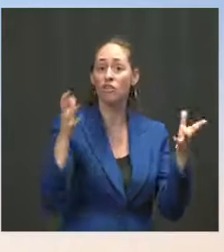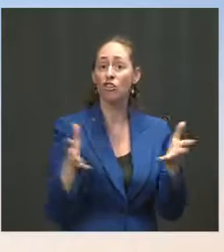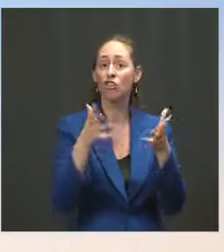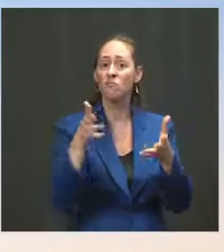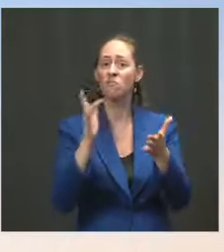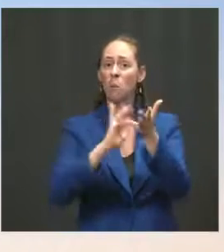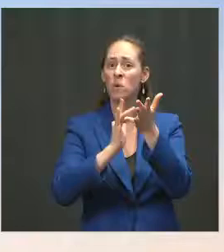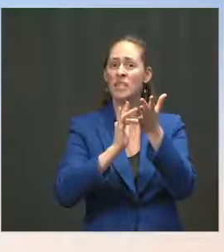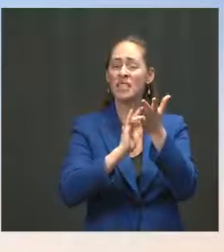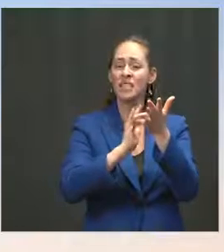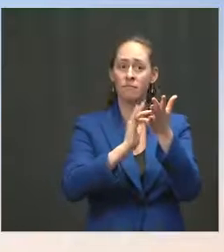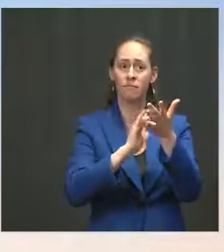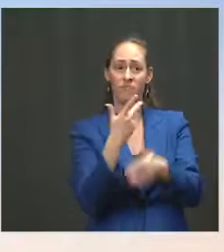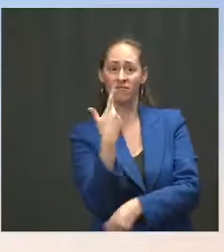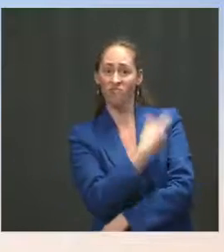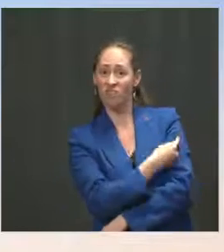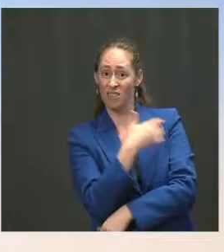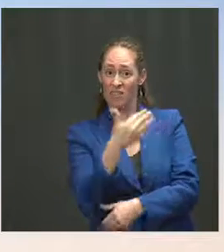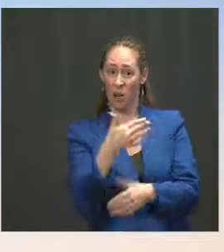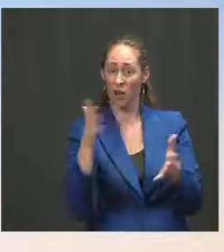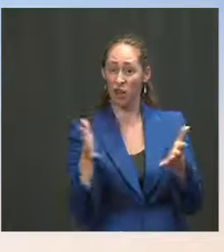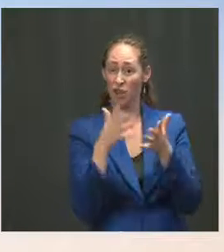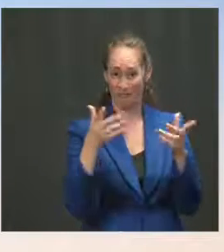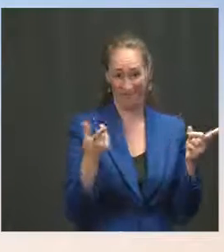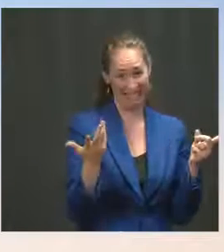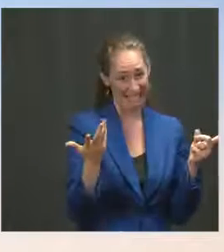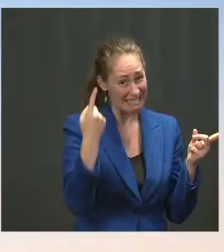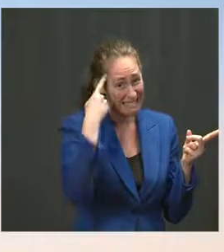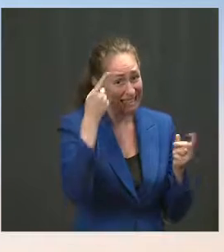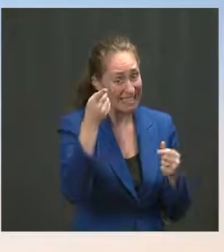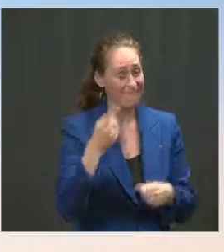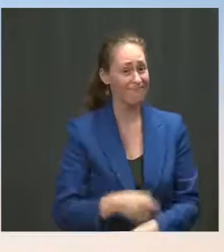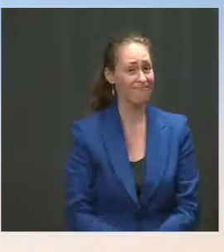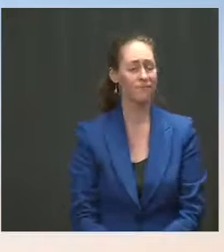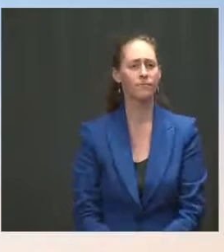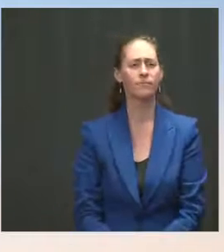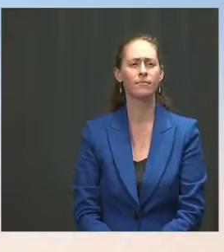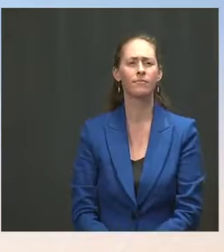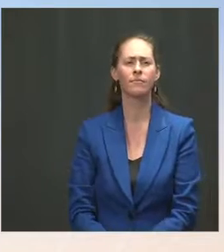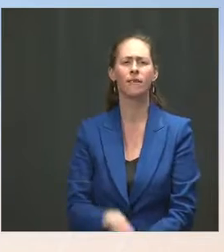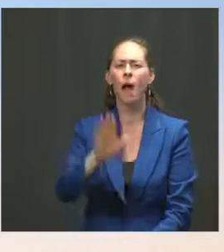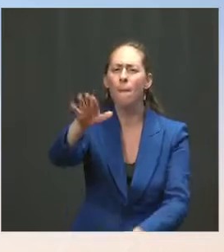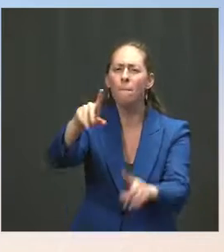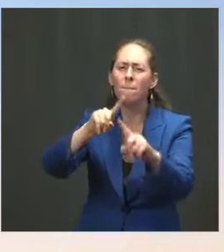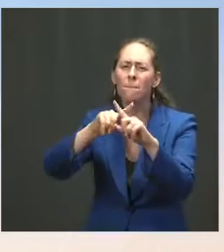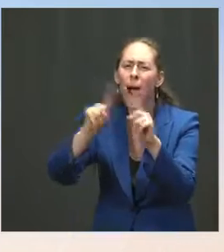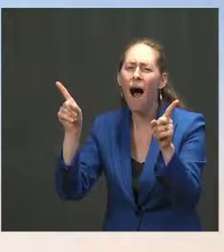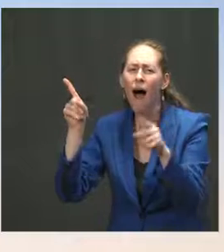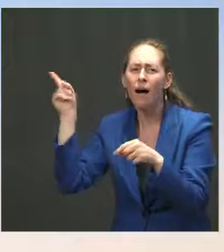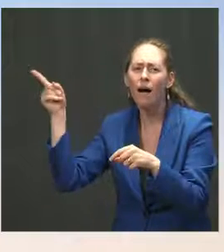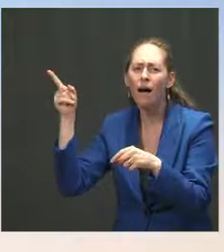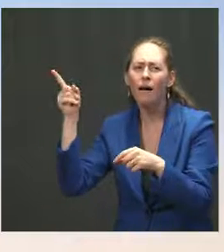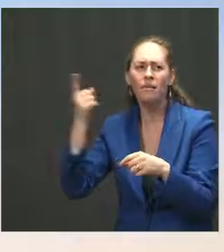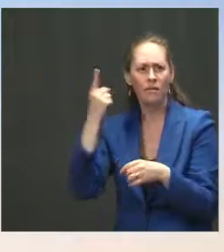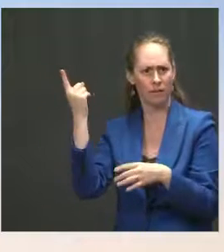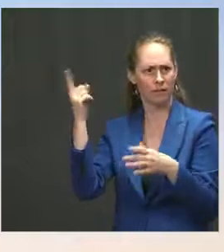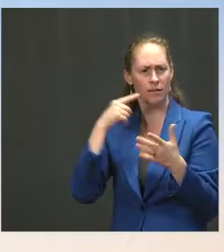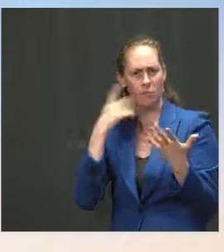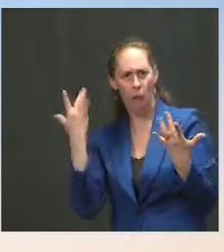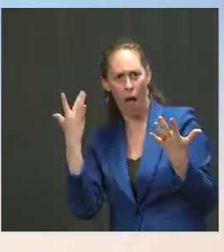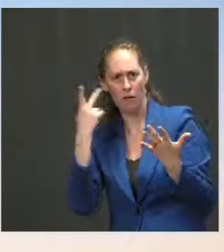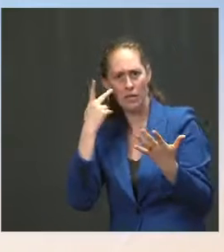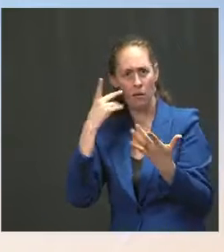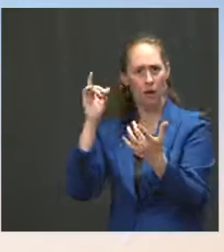that's a relevant point. And Joe Biden, then vice president, was saying we got to wait until something is fully authorized, and it's still not. Well, the FDA works